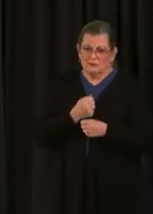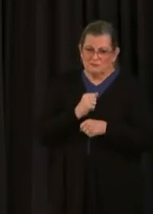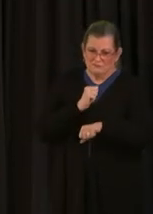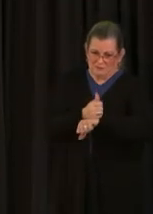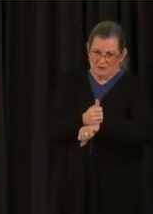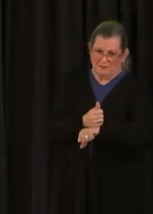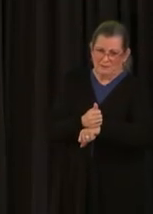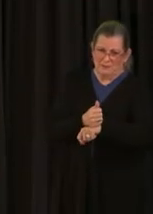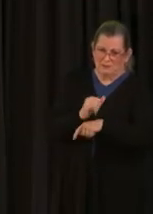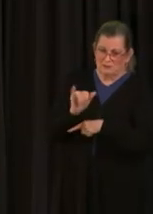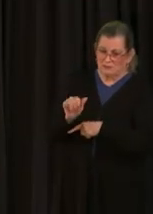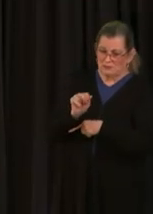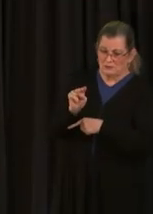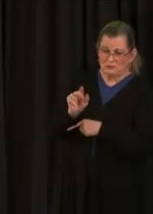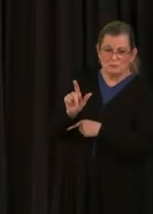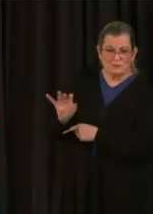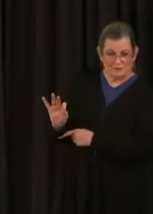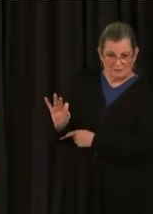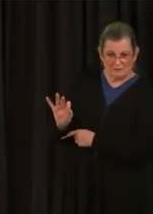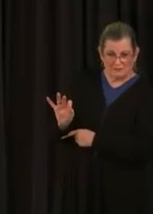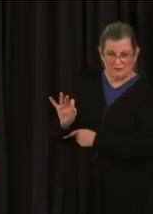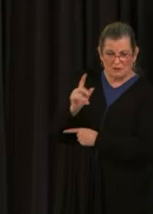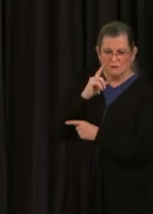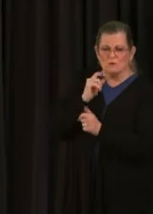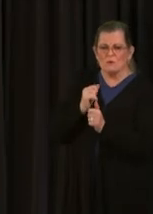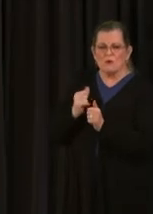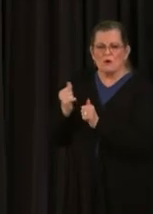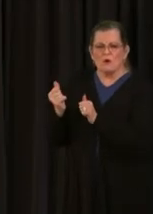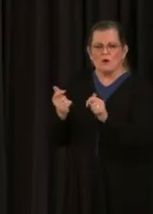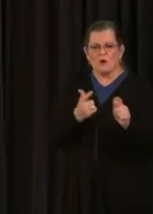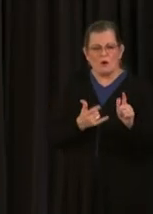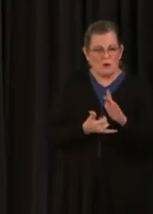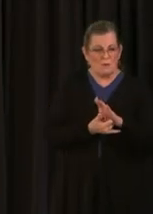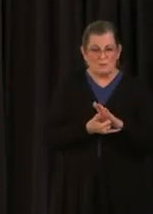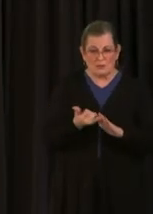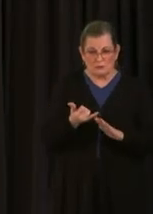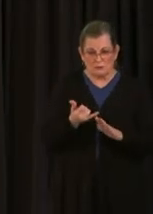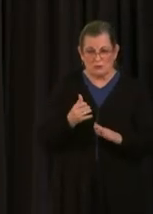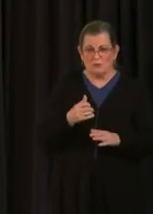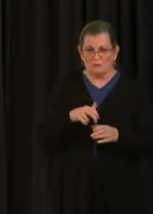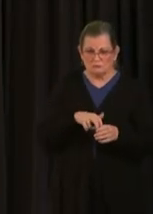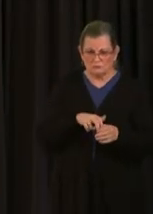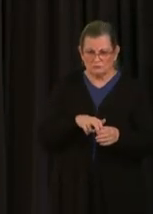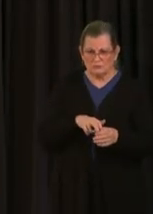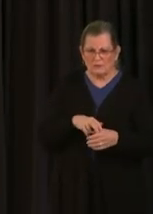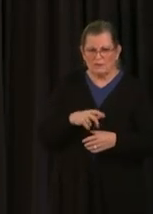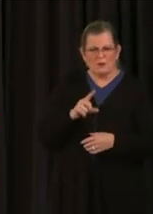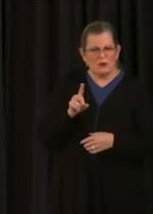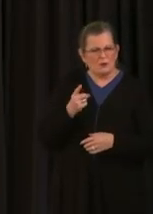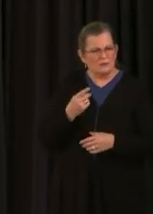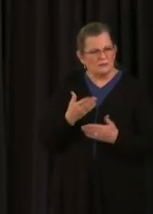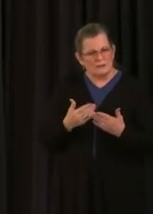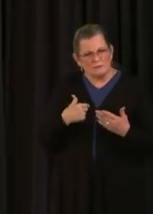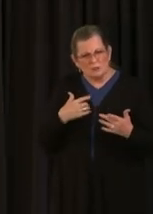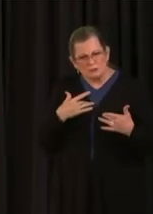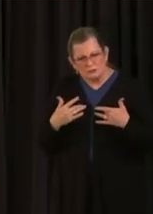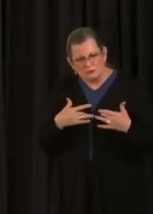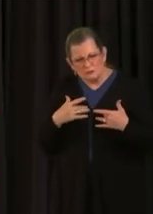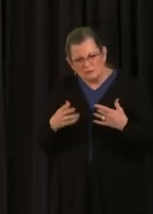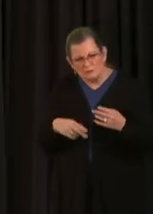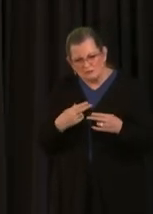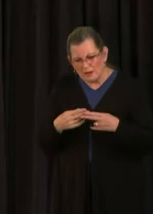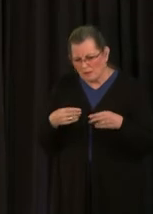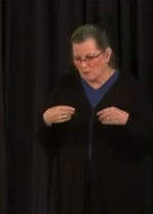be extended on May 11th. I won't go over the directive verbatim, but just kind of touch on some of the highlights. The first highlight I